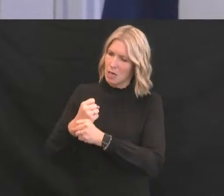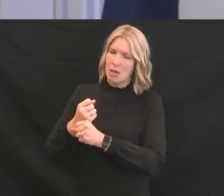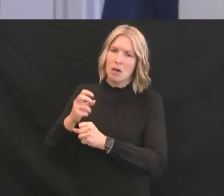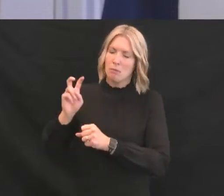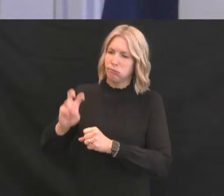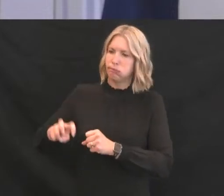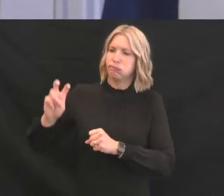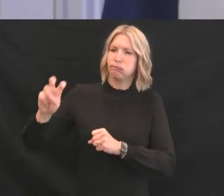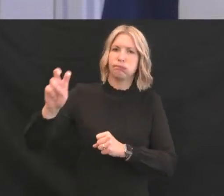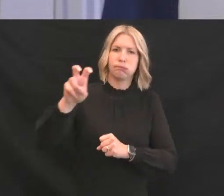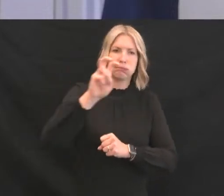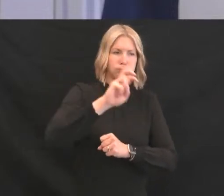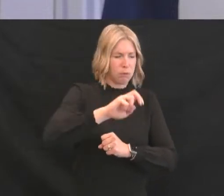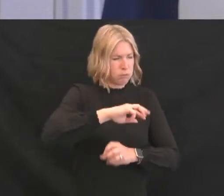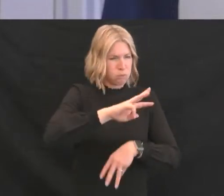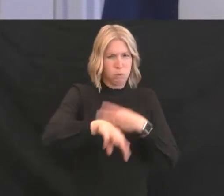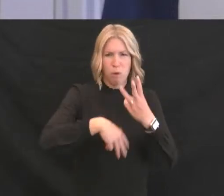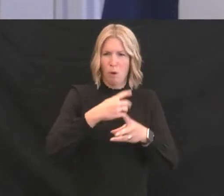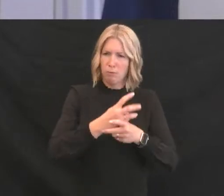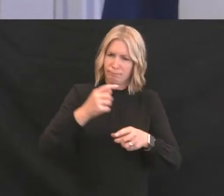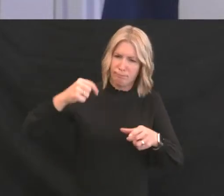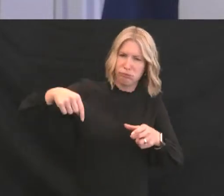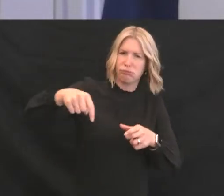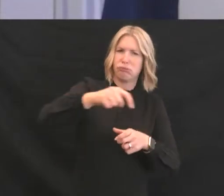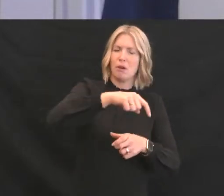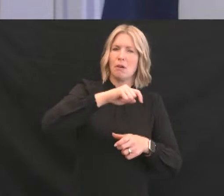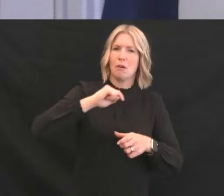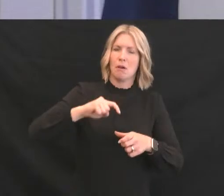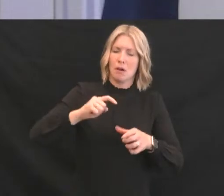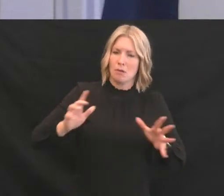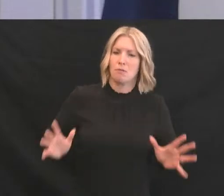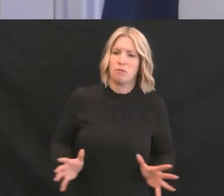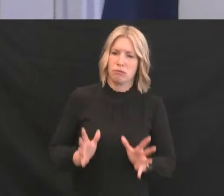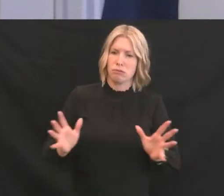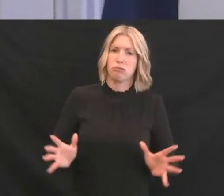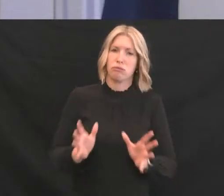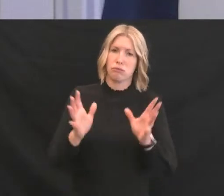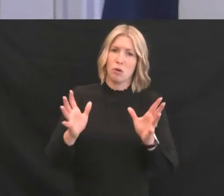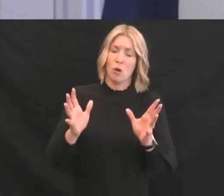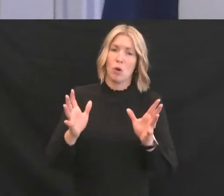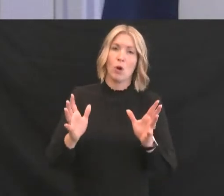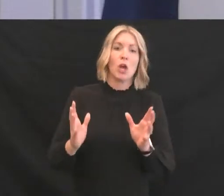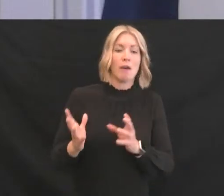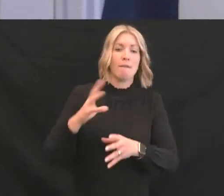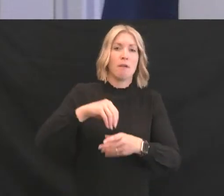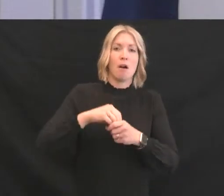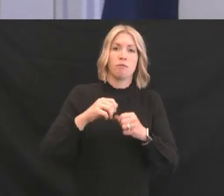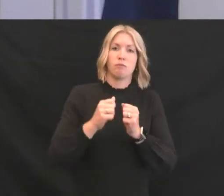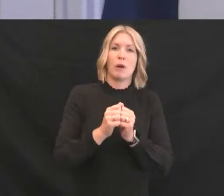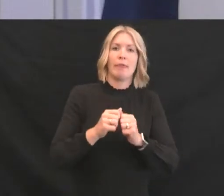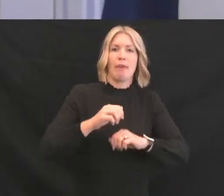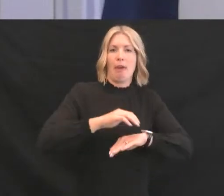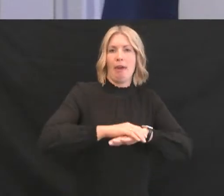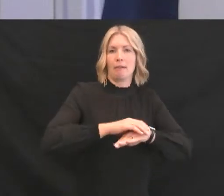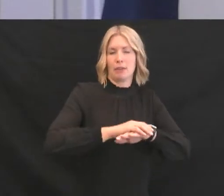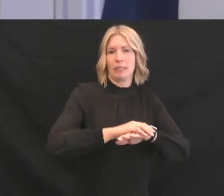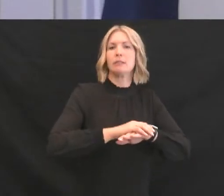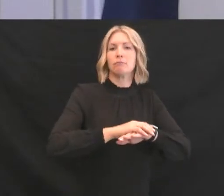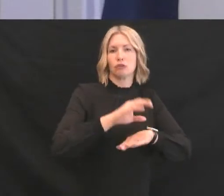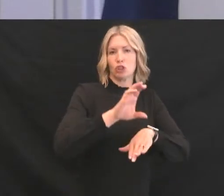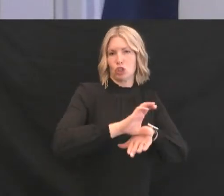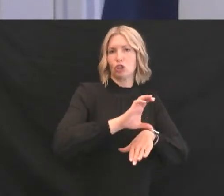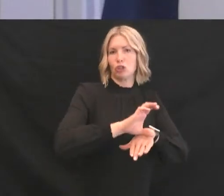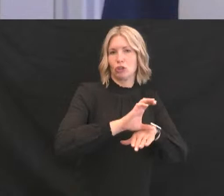the architectural significance of the Anglican Cathedral. She generously gave her time to the